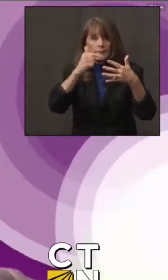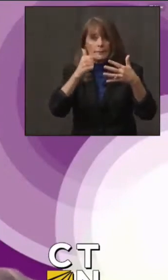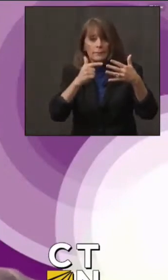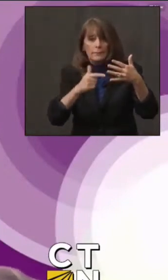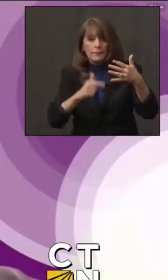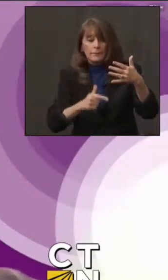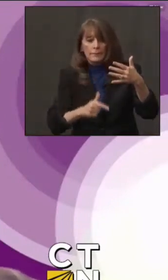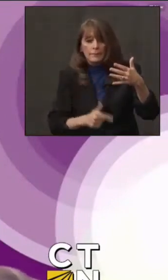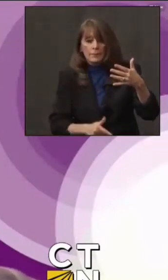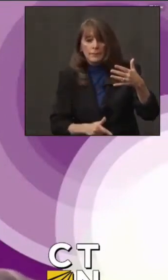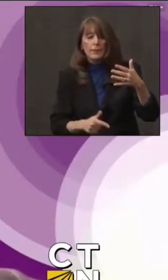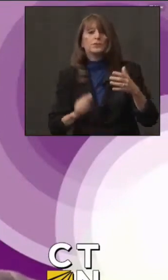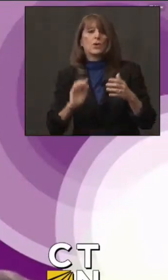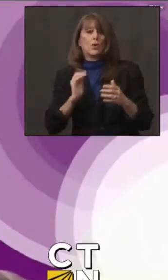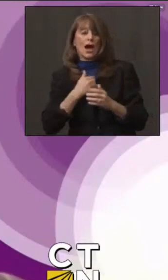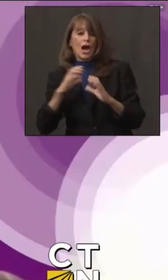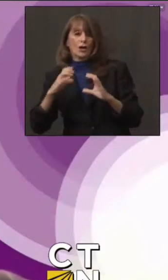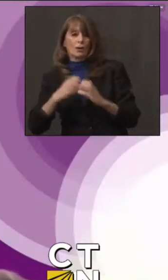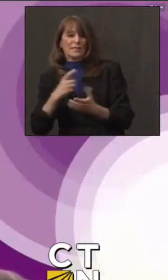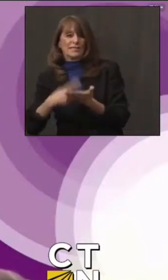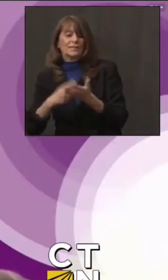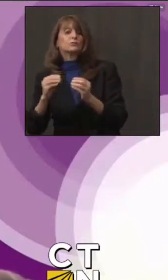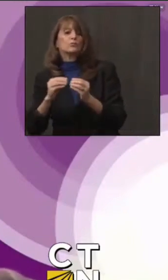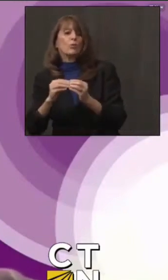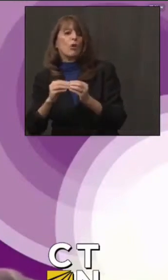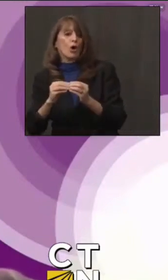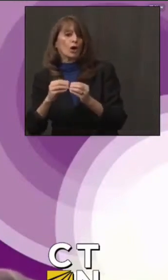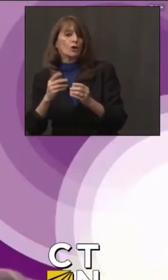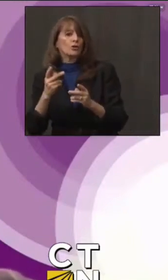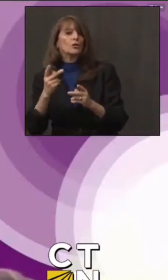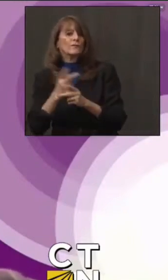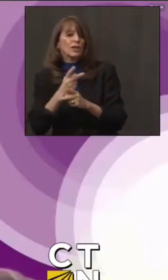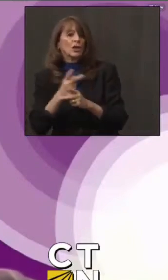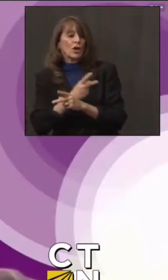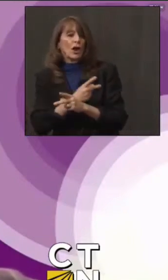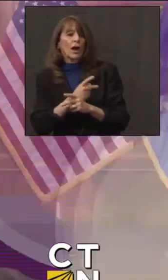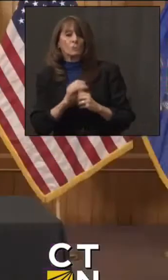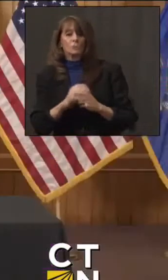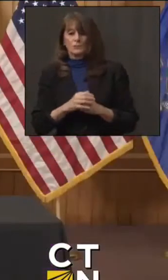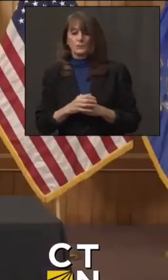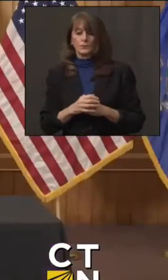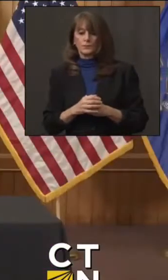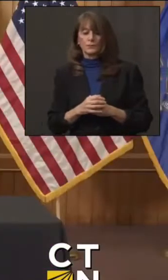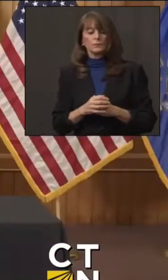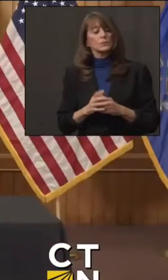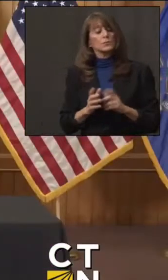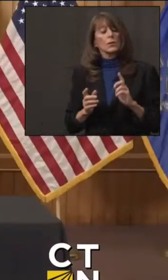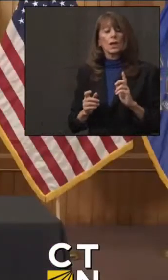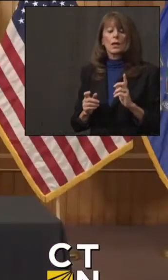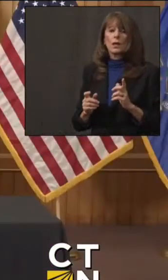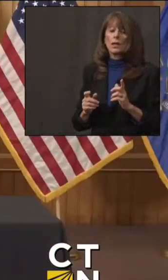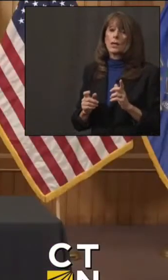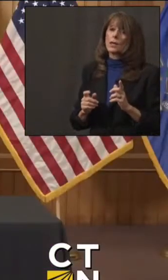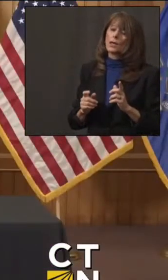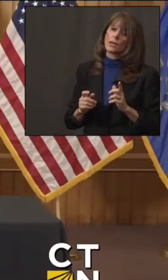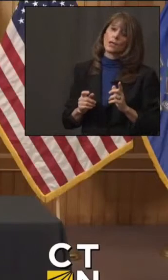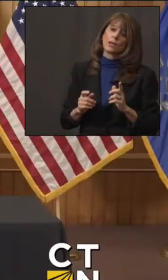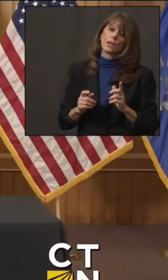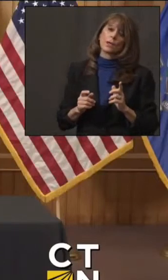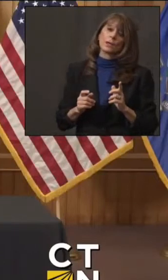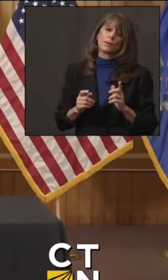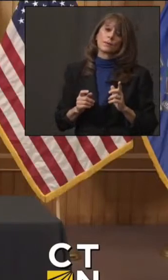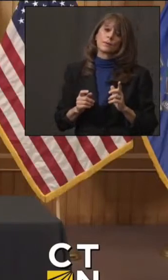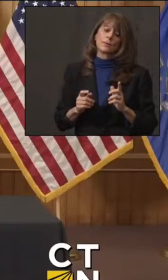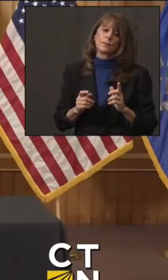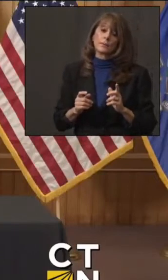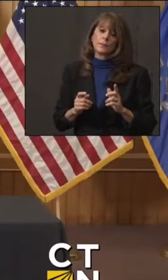subcommittee, and we will have definitive answers in the near future. Is there any thought of perhaps distributing it based